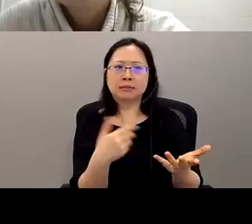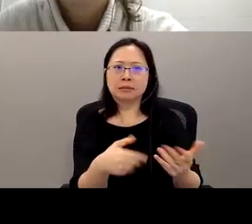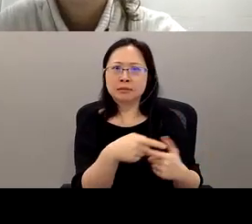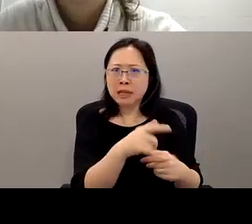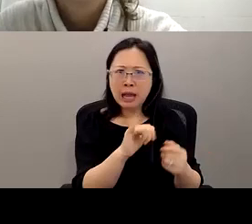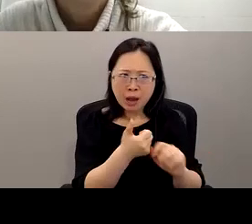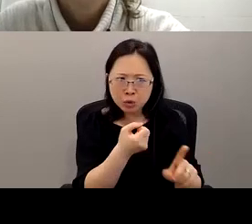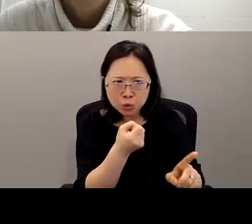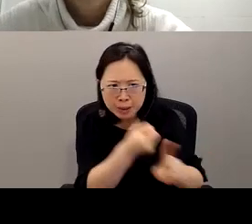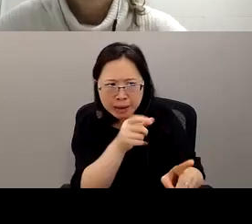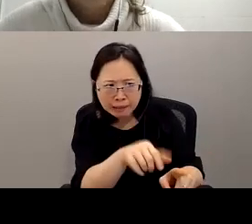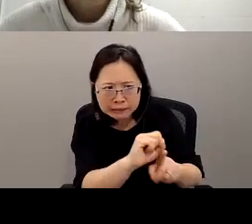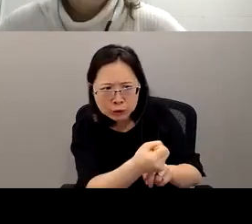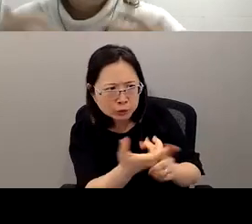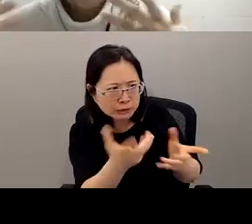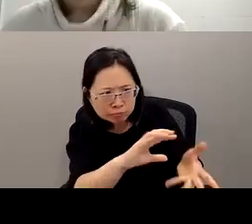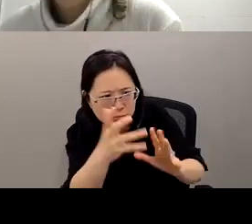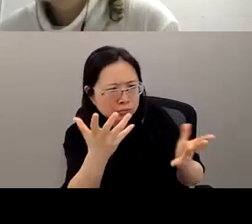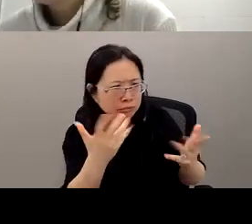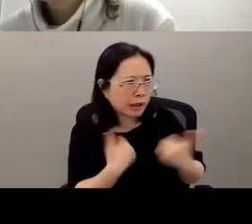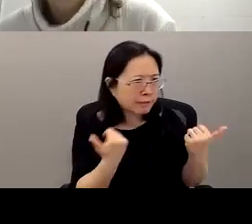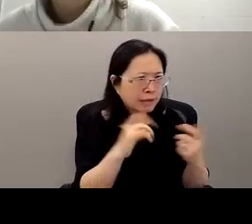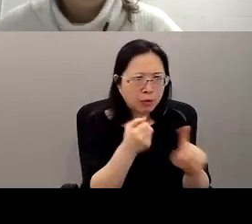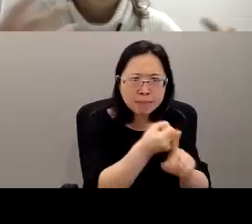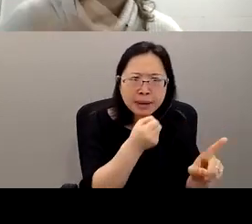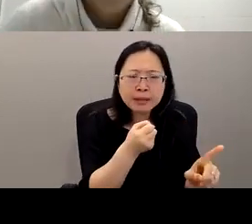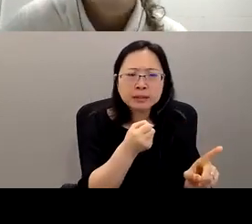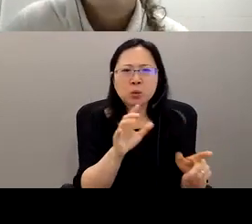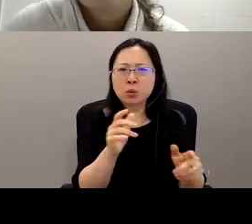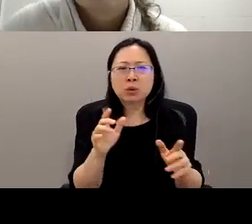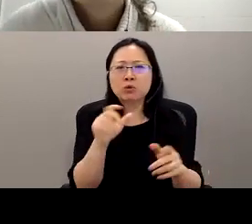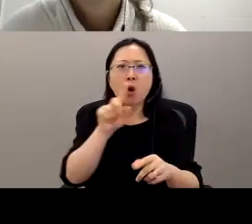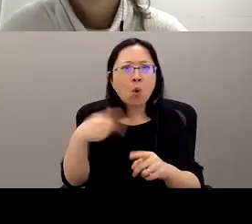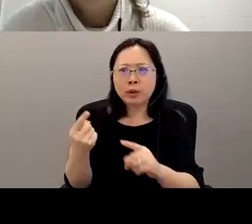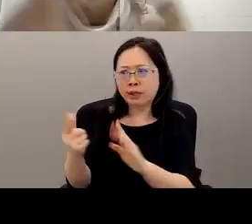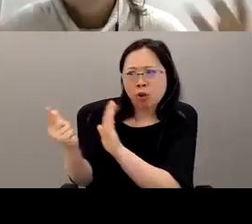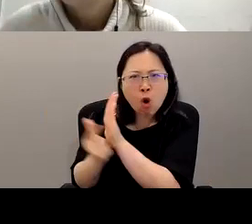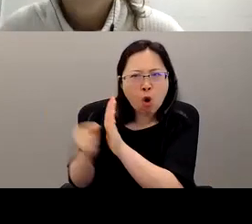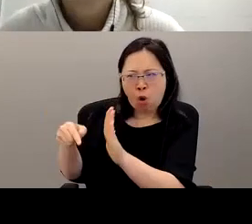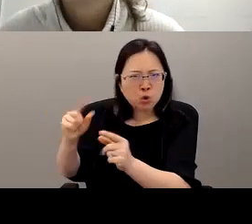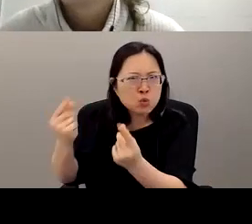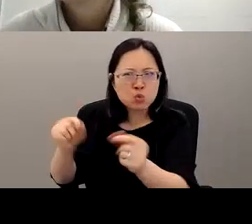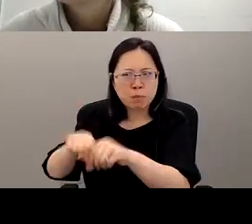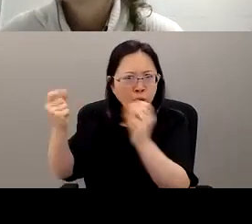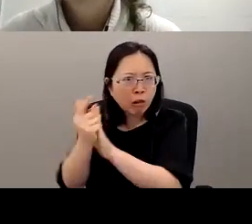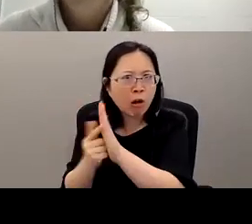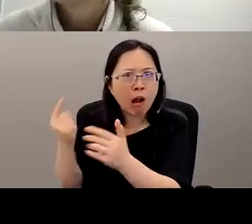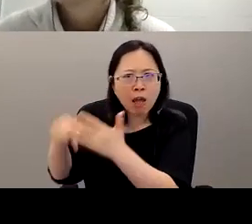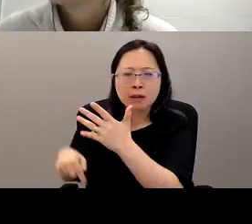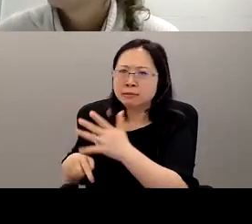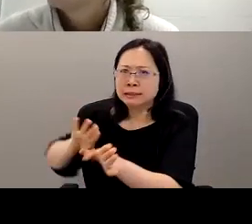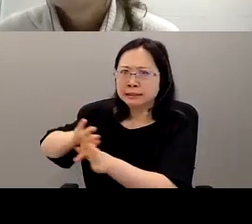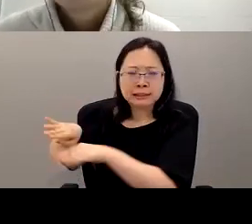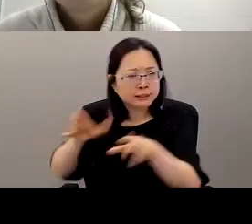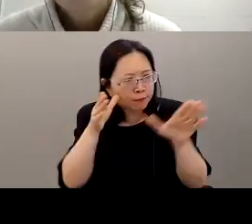from this situation? You know, not which law was broken or who did what. We're really looking at the harms and